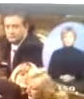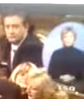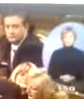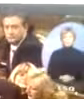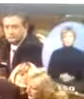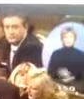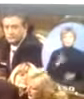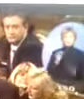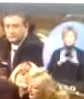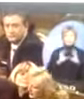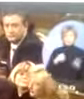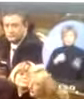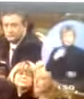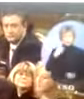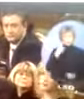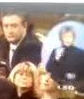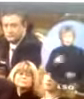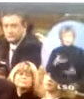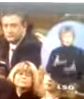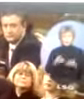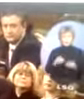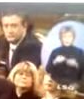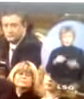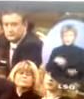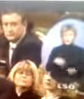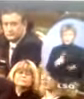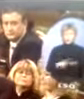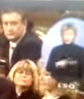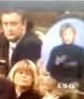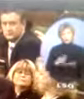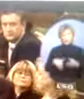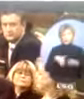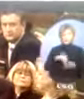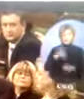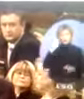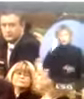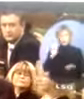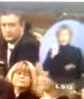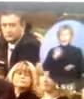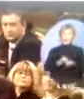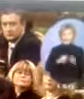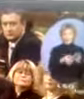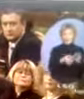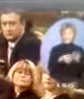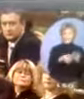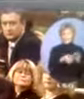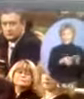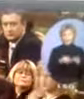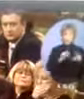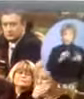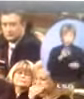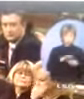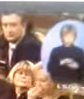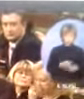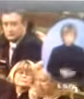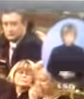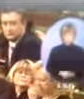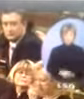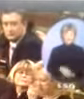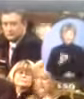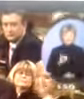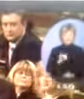the House to replace the government with an unelected coalition. Mr. Speaker, if that is indeed the will of the House,